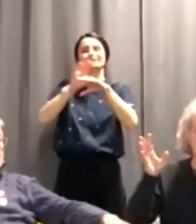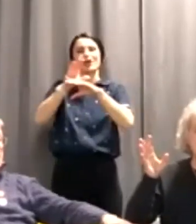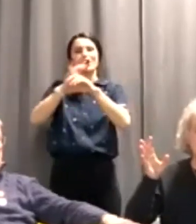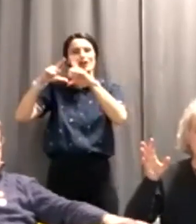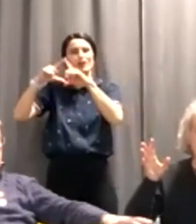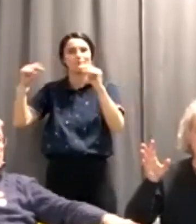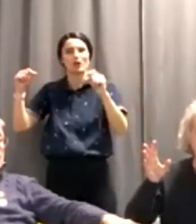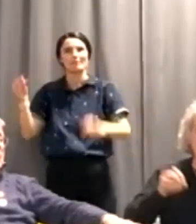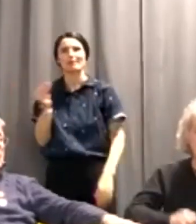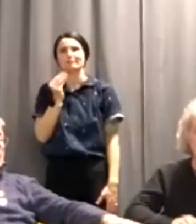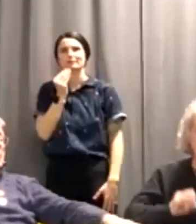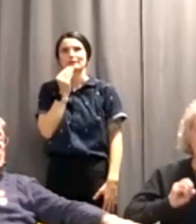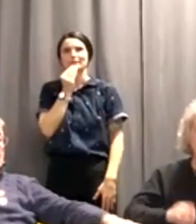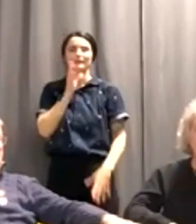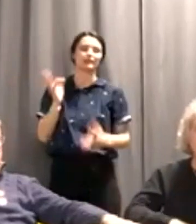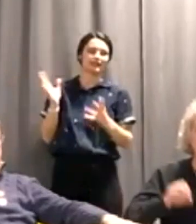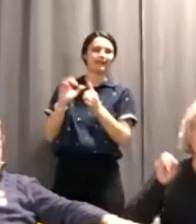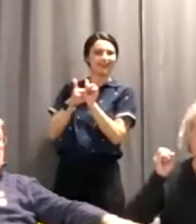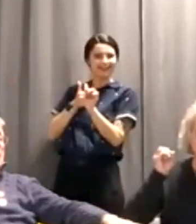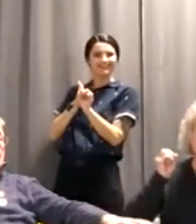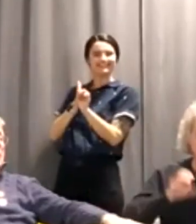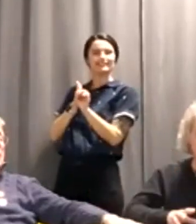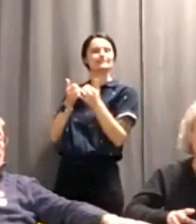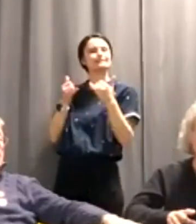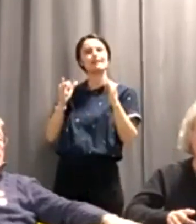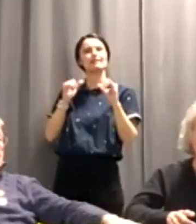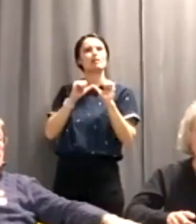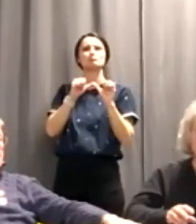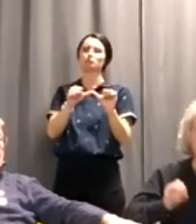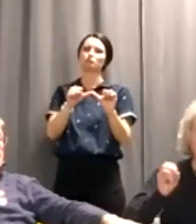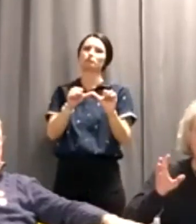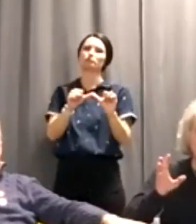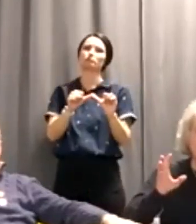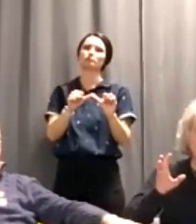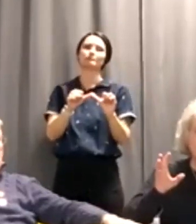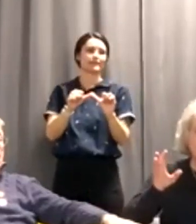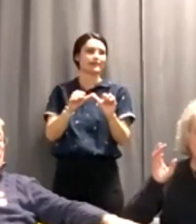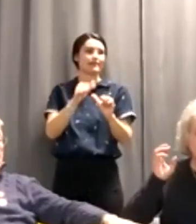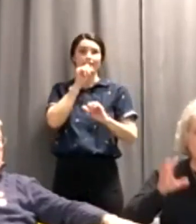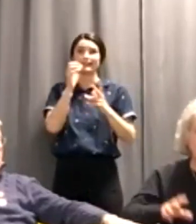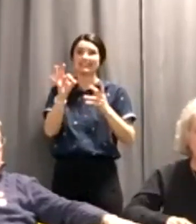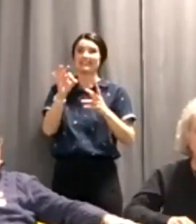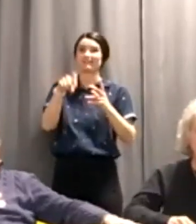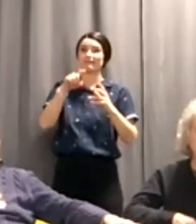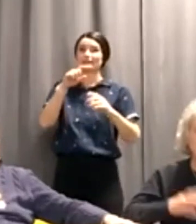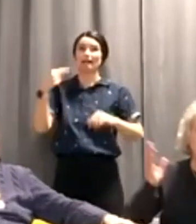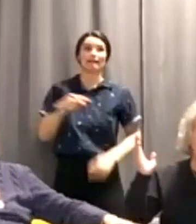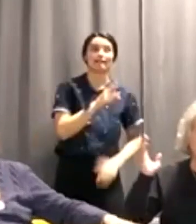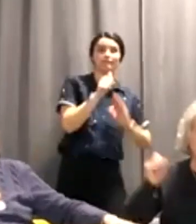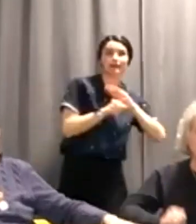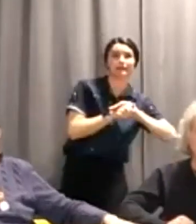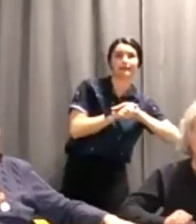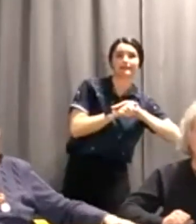favorite addiction might be at the moment. Just don't do it. Just stay still, hide if you have to. Just stay really still and